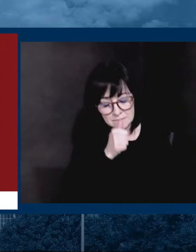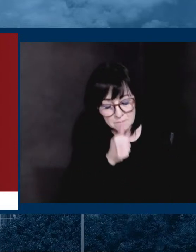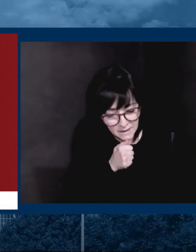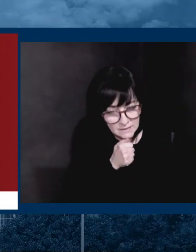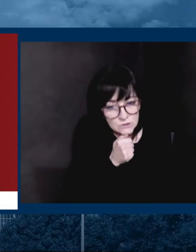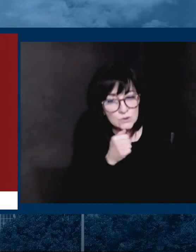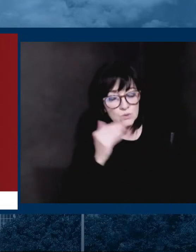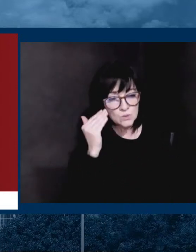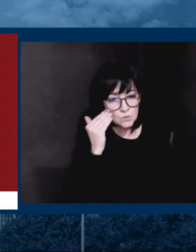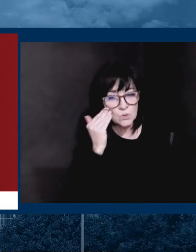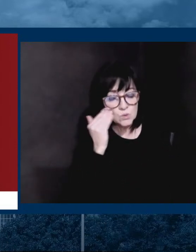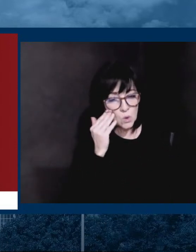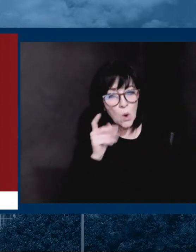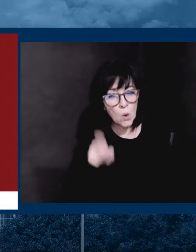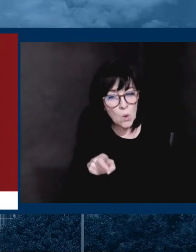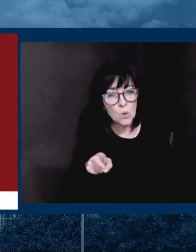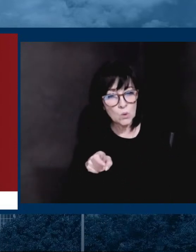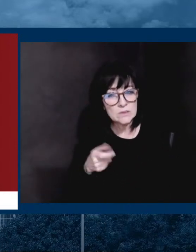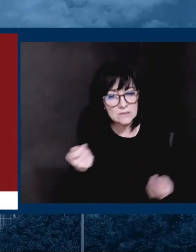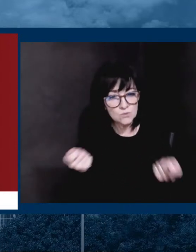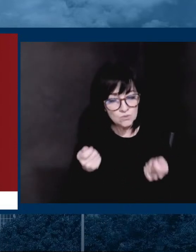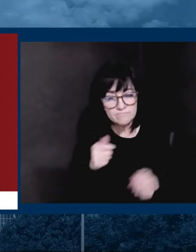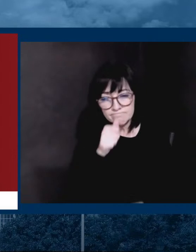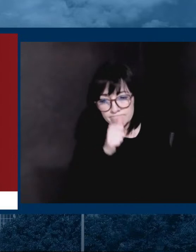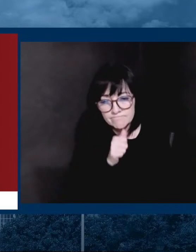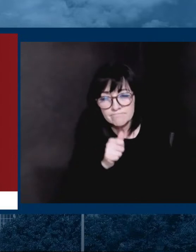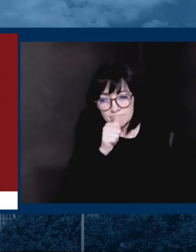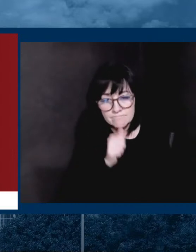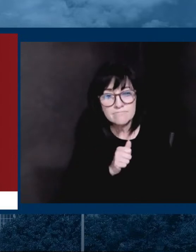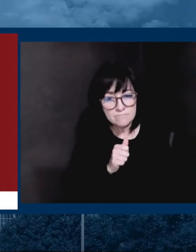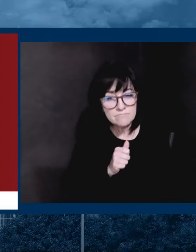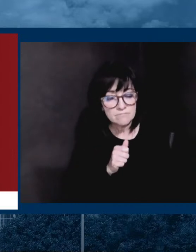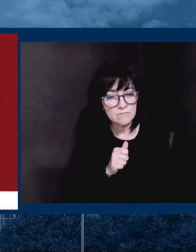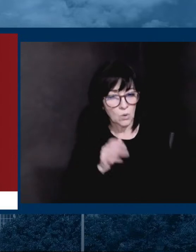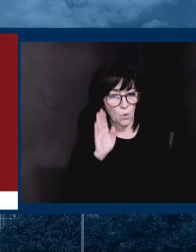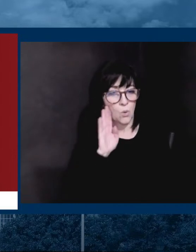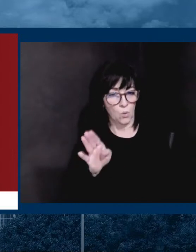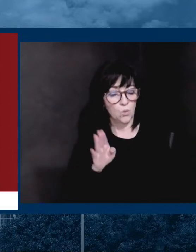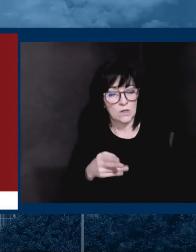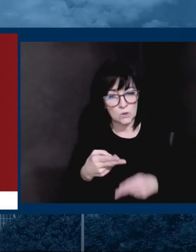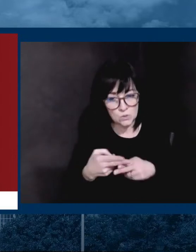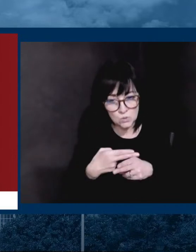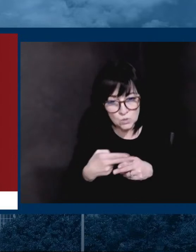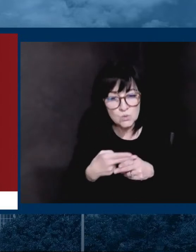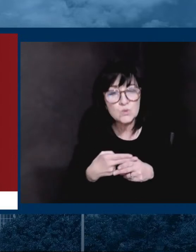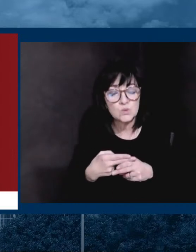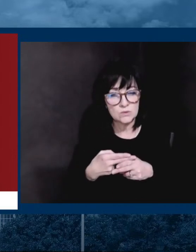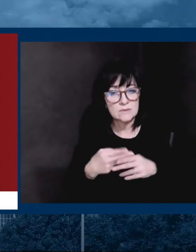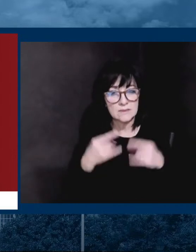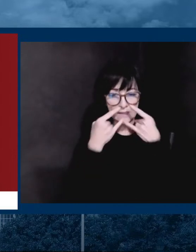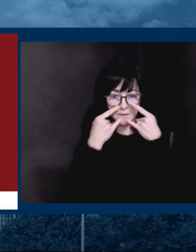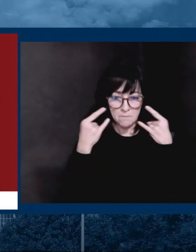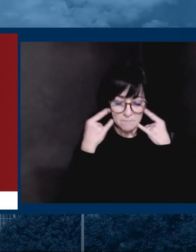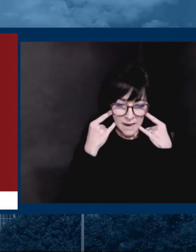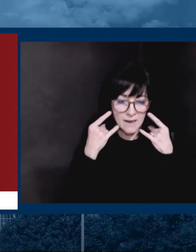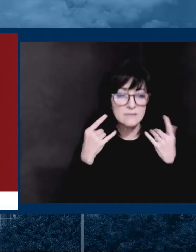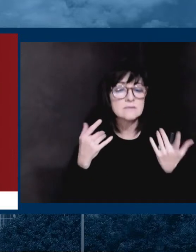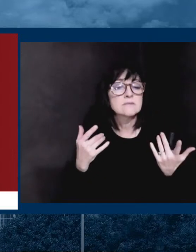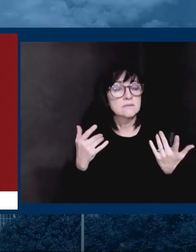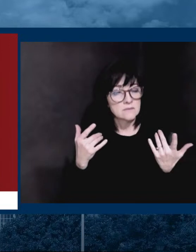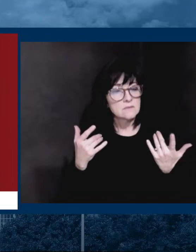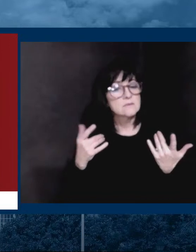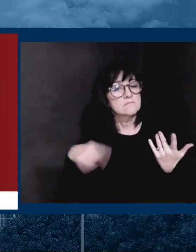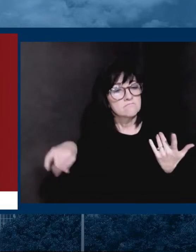going to ramp up quickly. We're going to move quickly with some mass vaccinations centers with our partnership